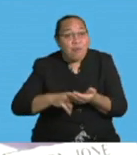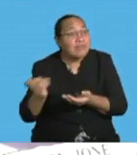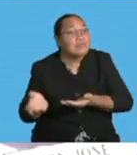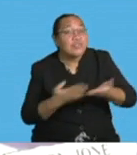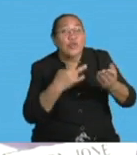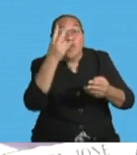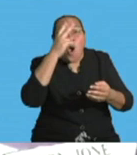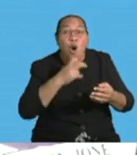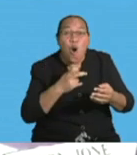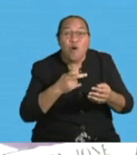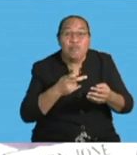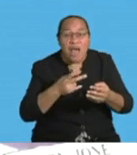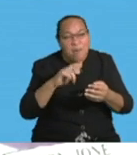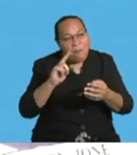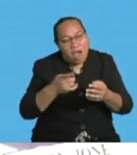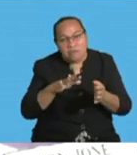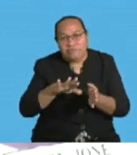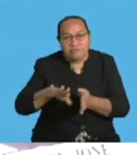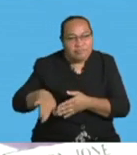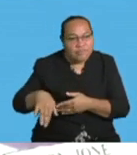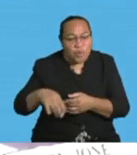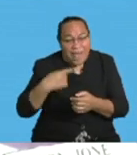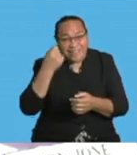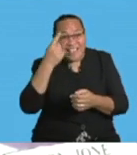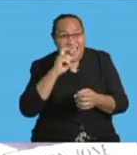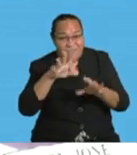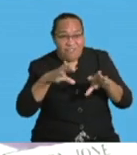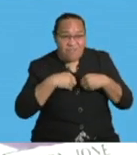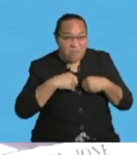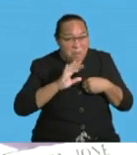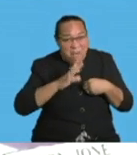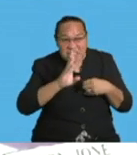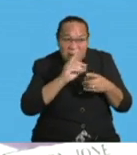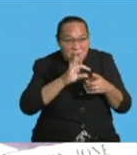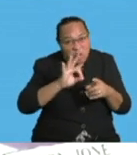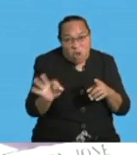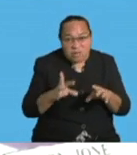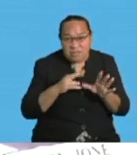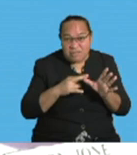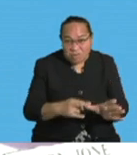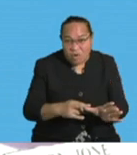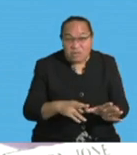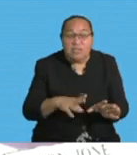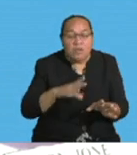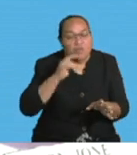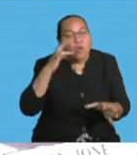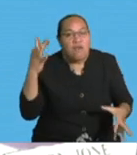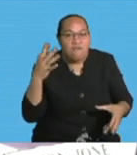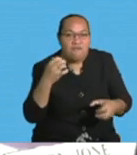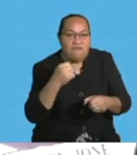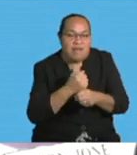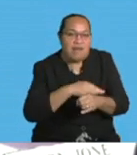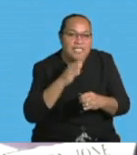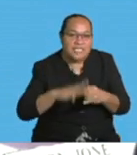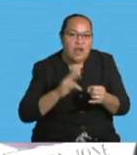response. We understand that once the responses are received or not received, they will finalize the response to the Auditor